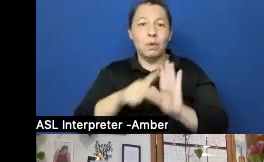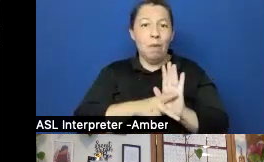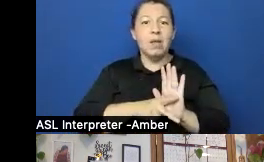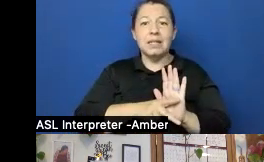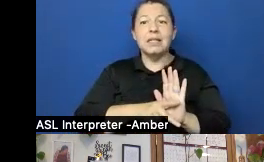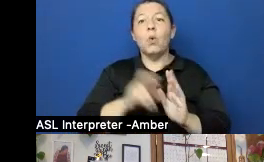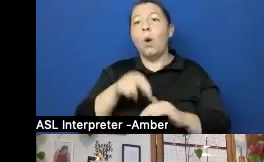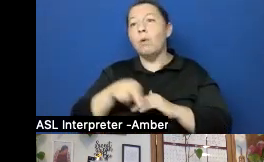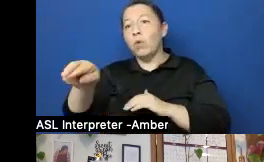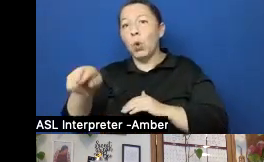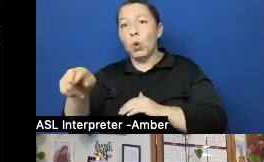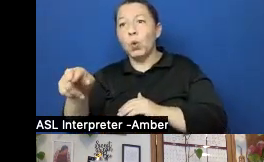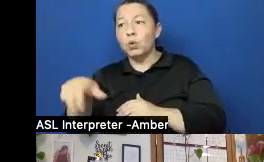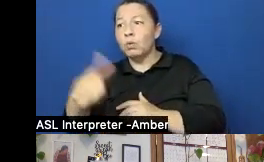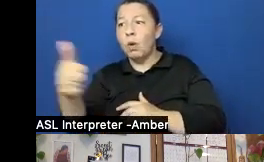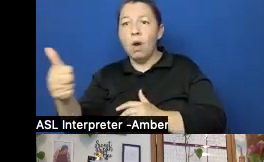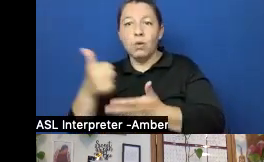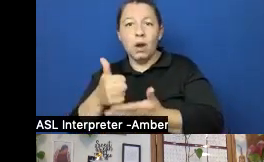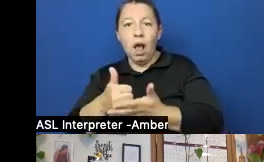out if necessary